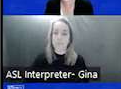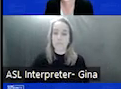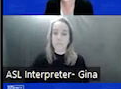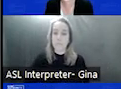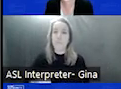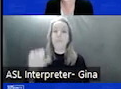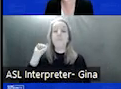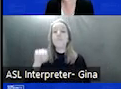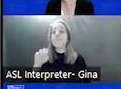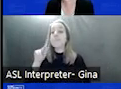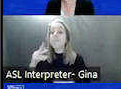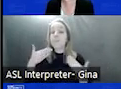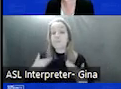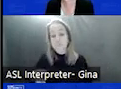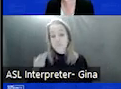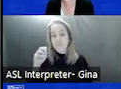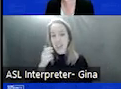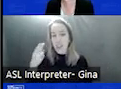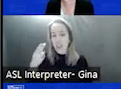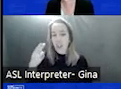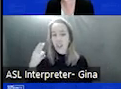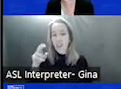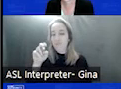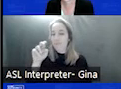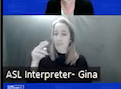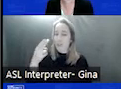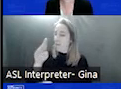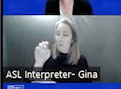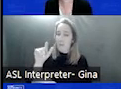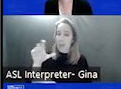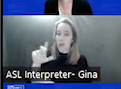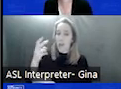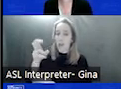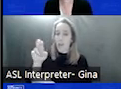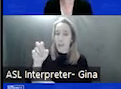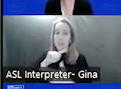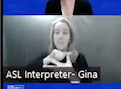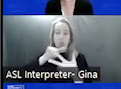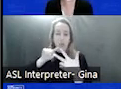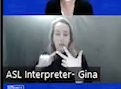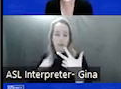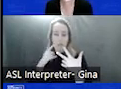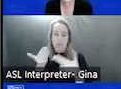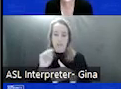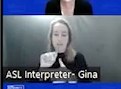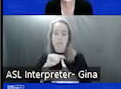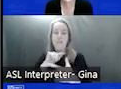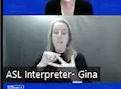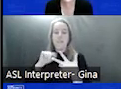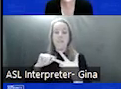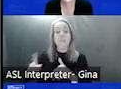Yes, my name is Michael Hirachi. I'd like to touch on 3 points this evening. First one